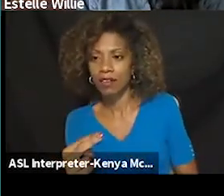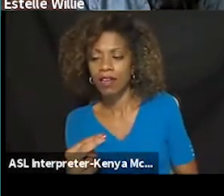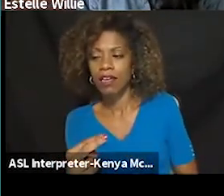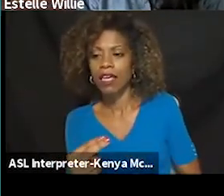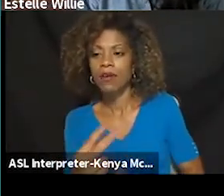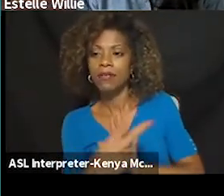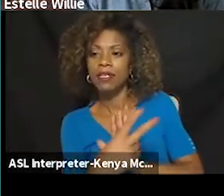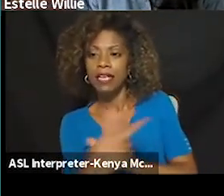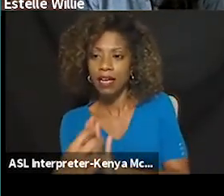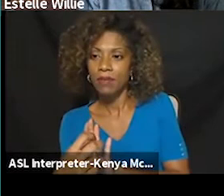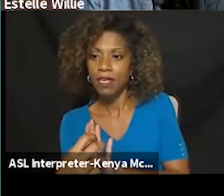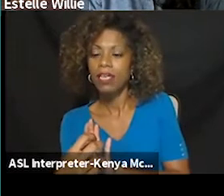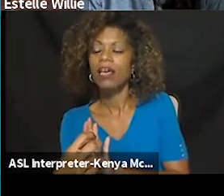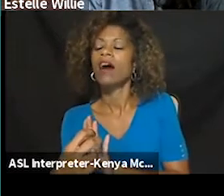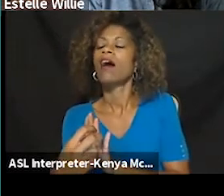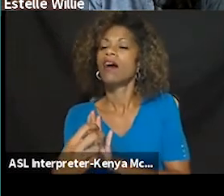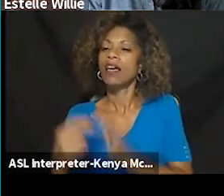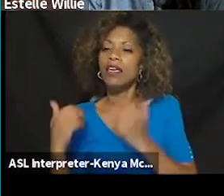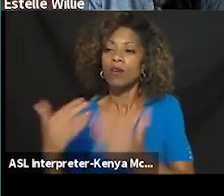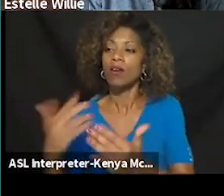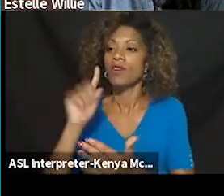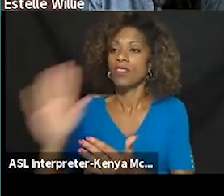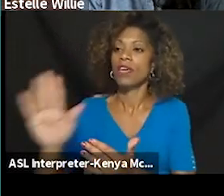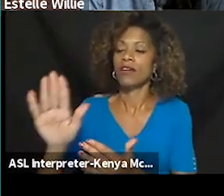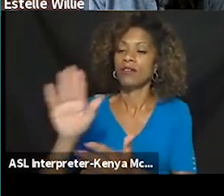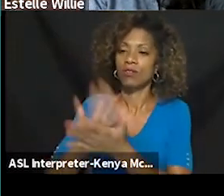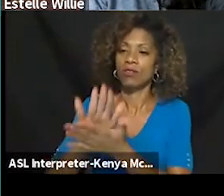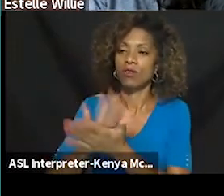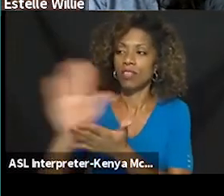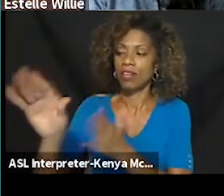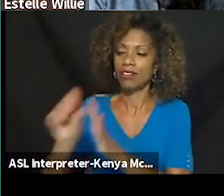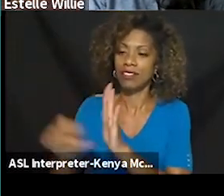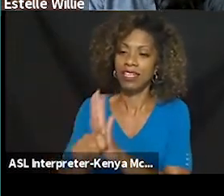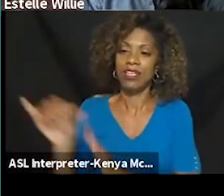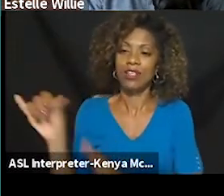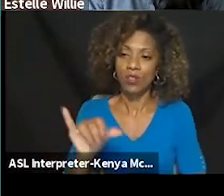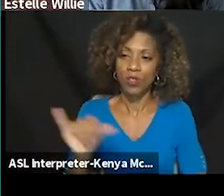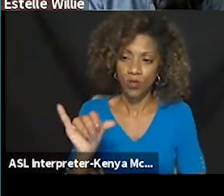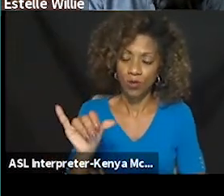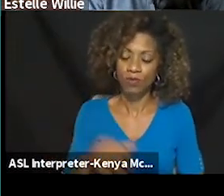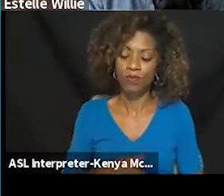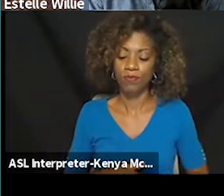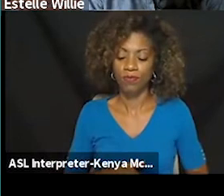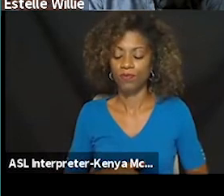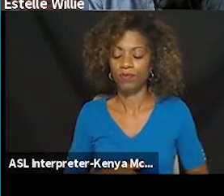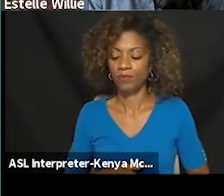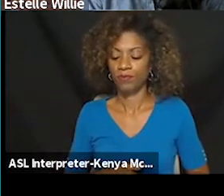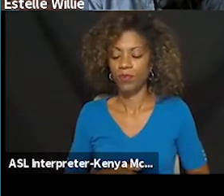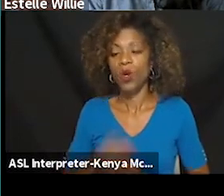it's interesting. Carrie's going to talk about this too with the research, what you're hearing online and what you hear in the